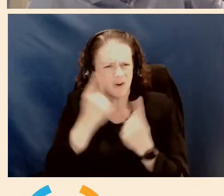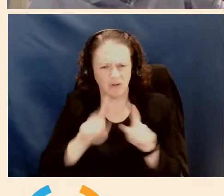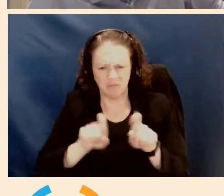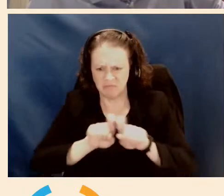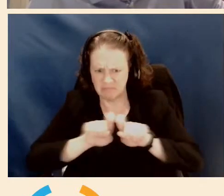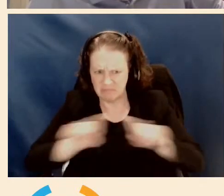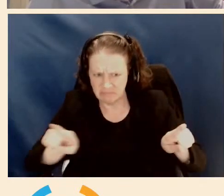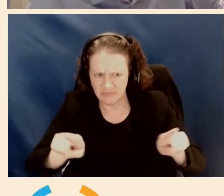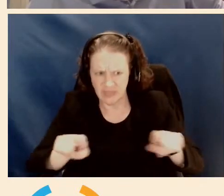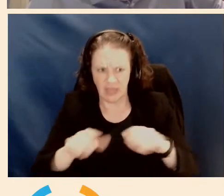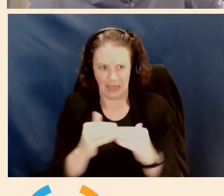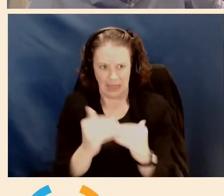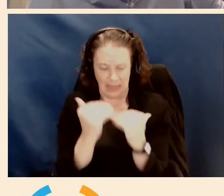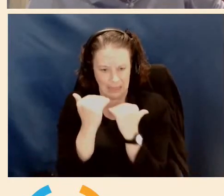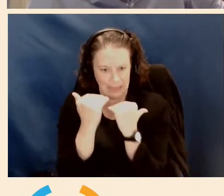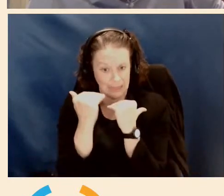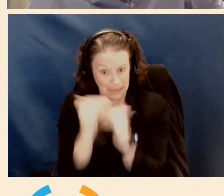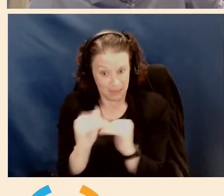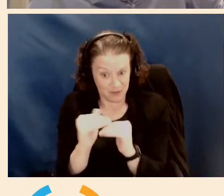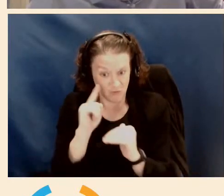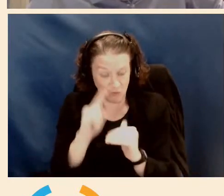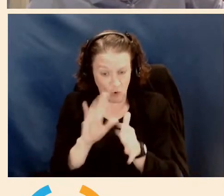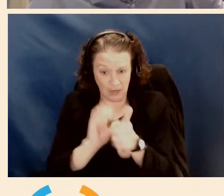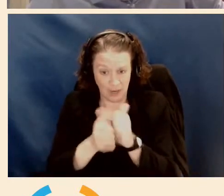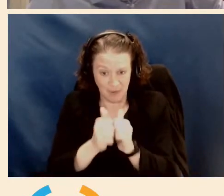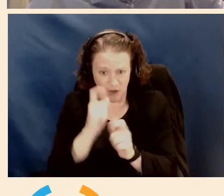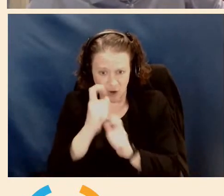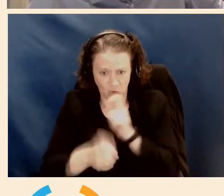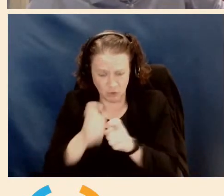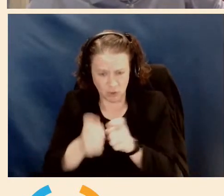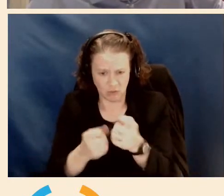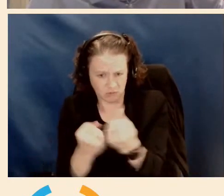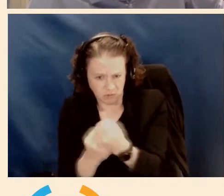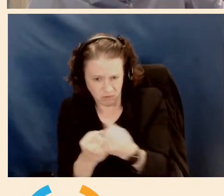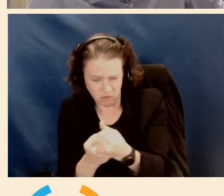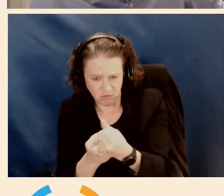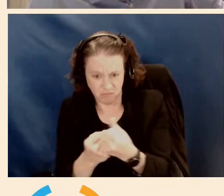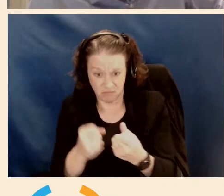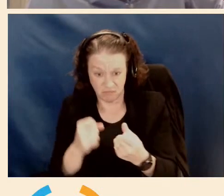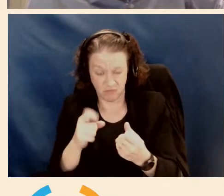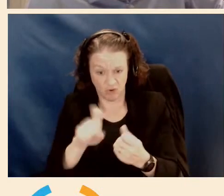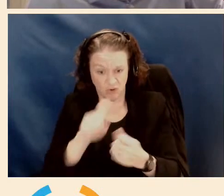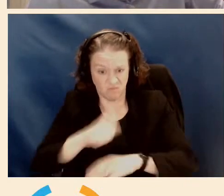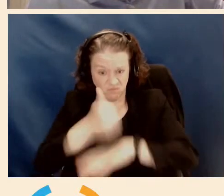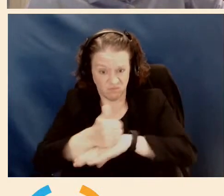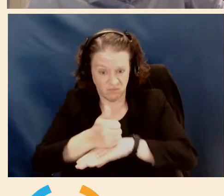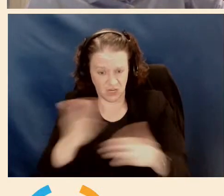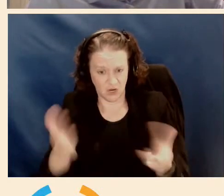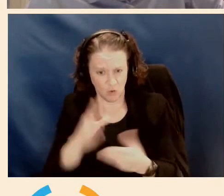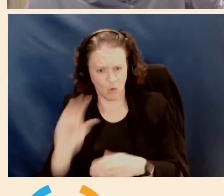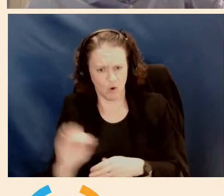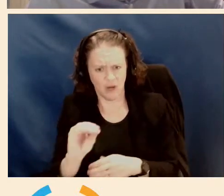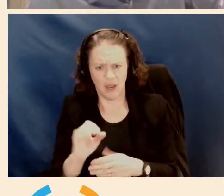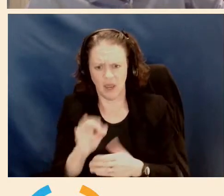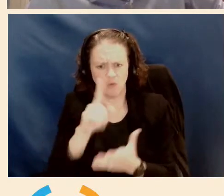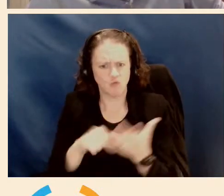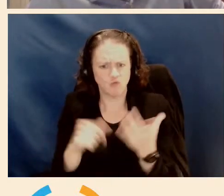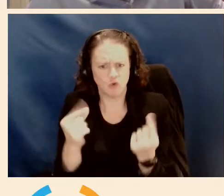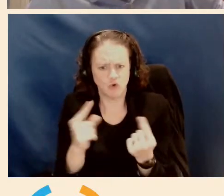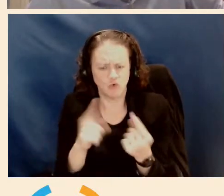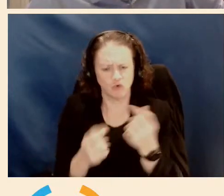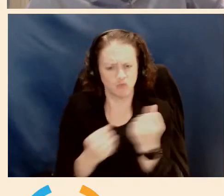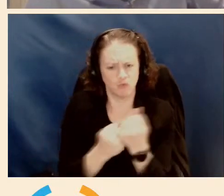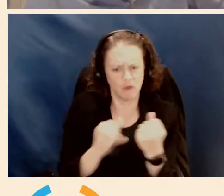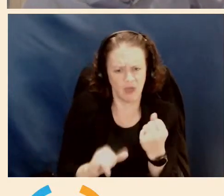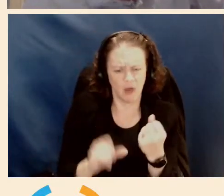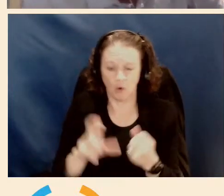or expenditures needed in Oregon? And if so, what would you do to support them? And if not, how do you defend